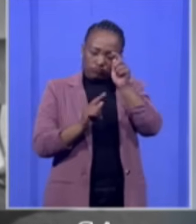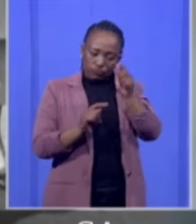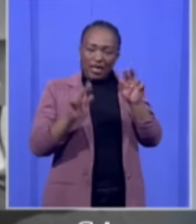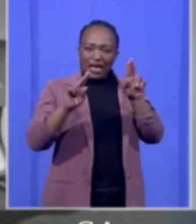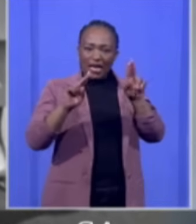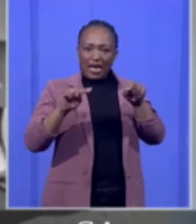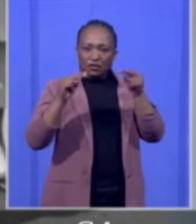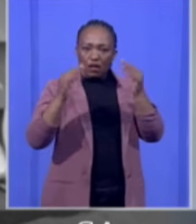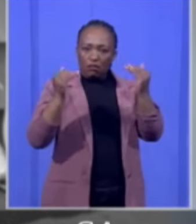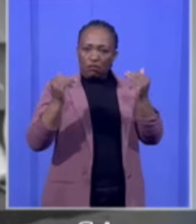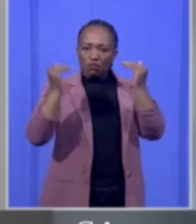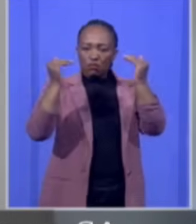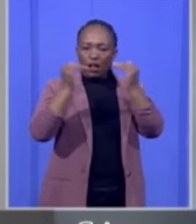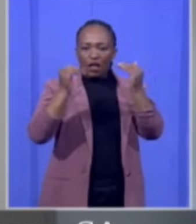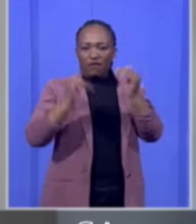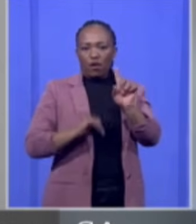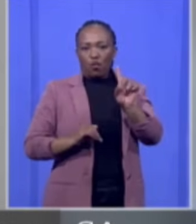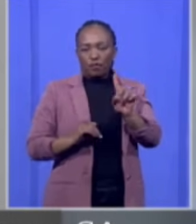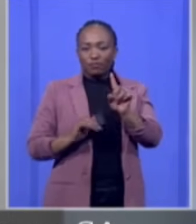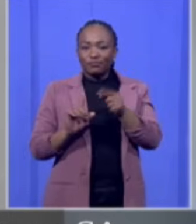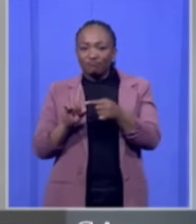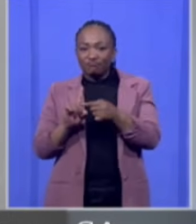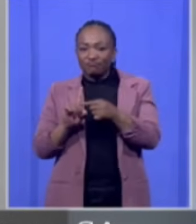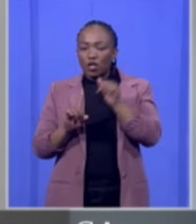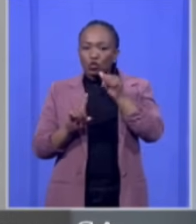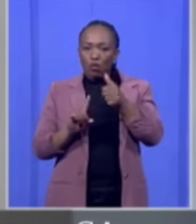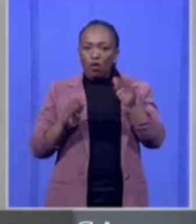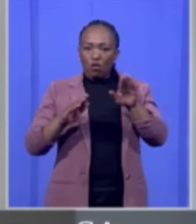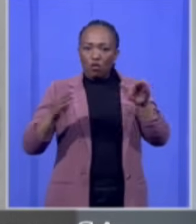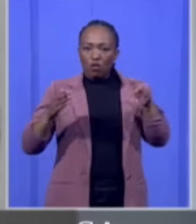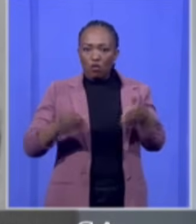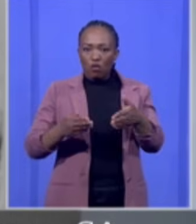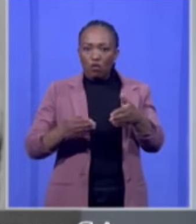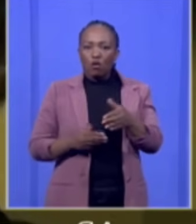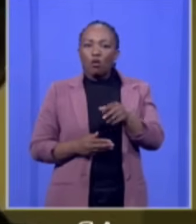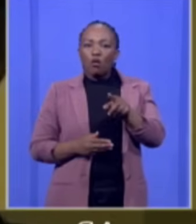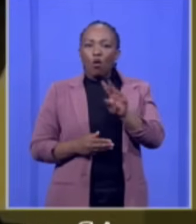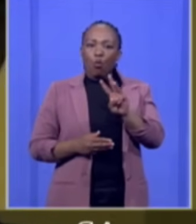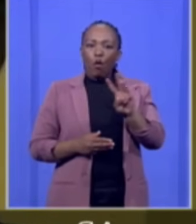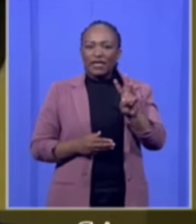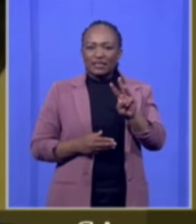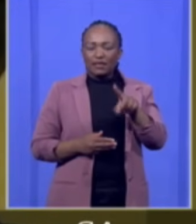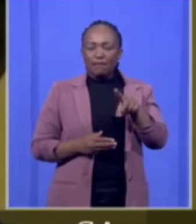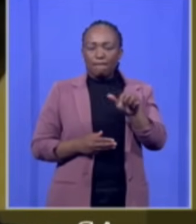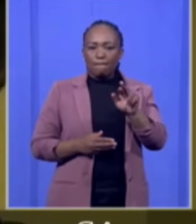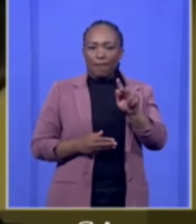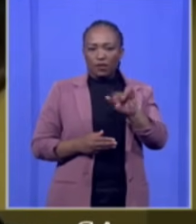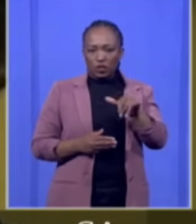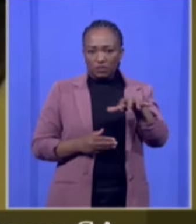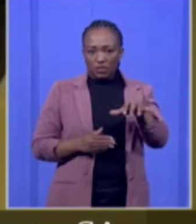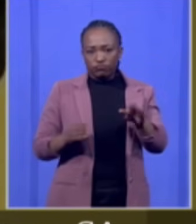semmuso ya mokgahlelo wa pele. Shophe o tla bolokwa hosane setsheng sa bafu sa West Park, Johannesburg.